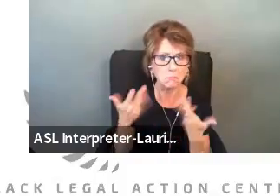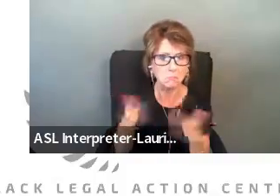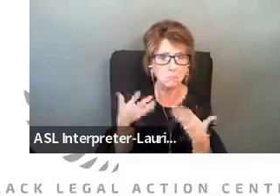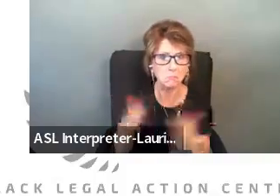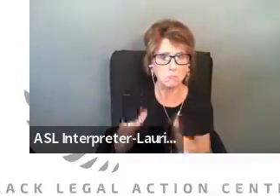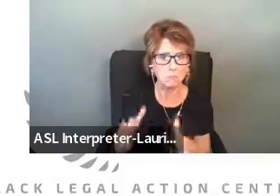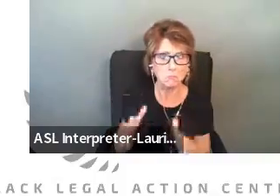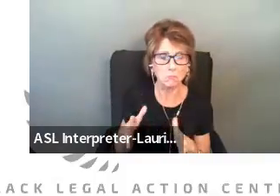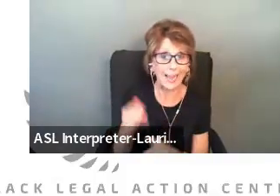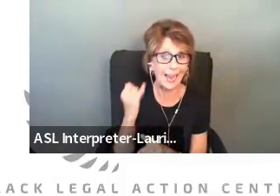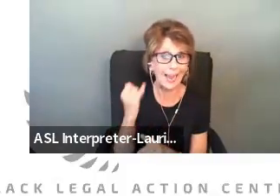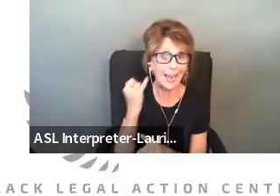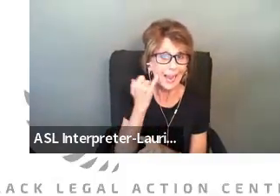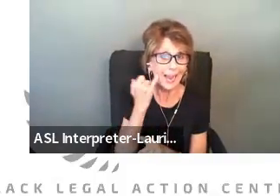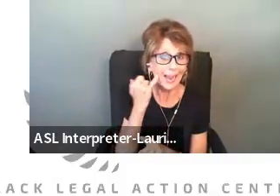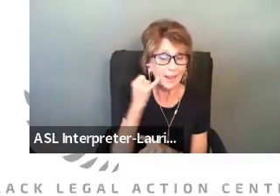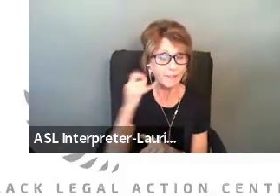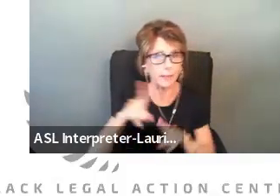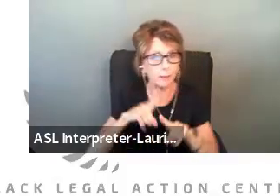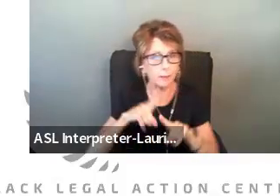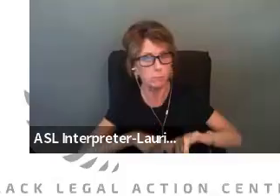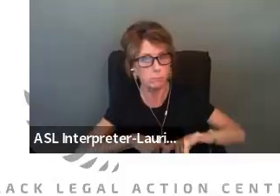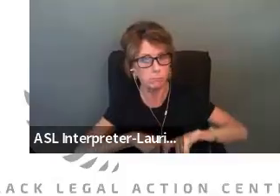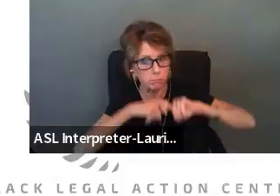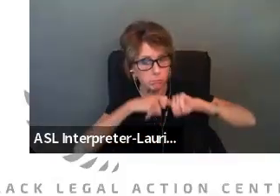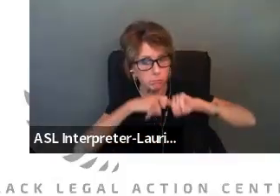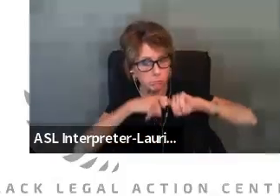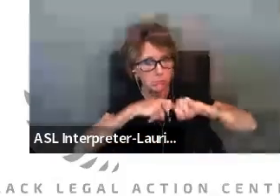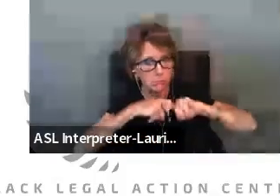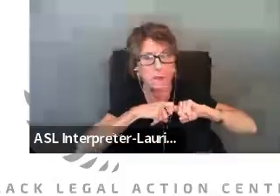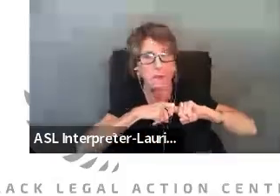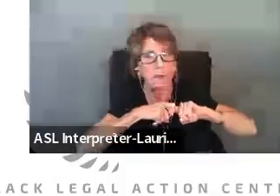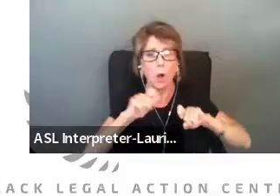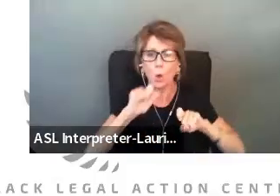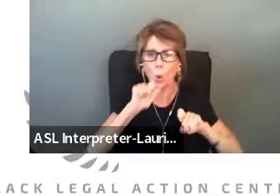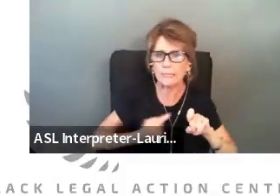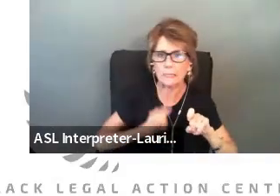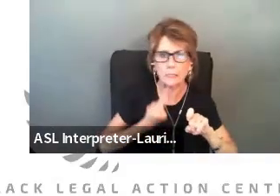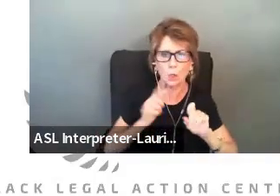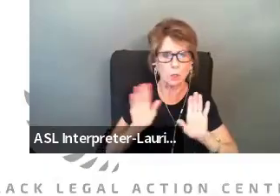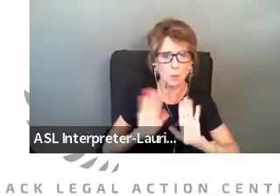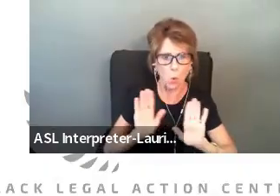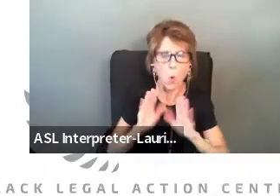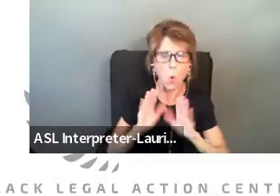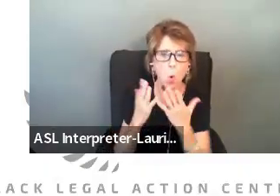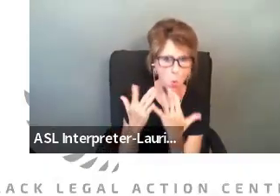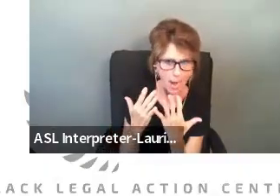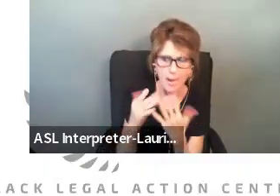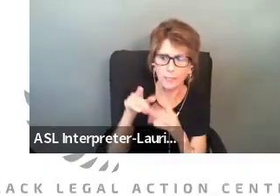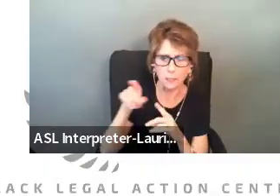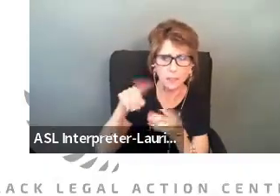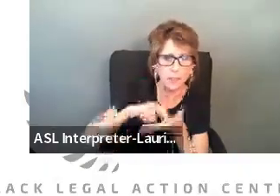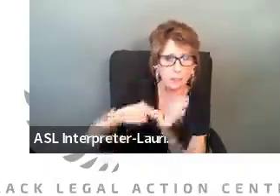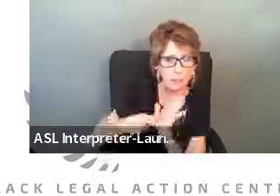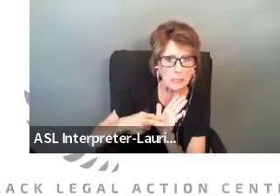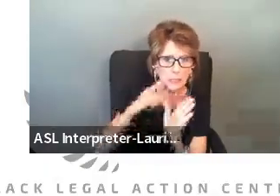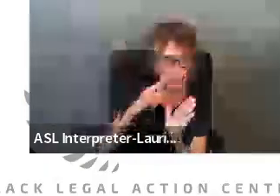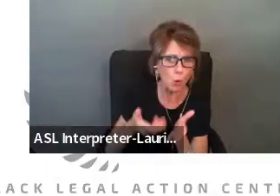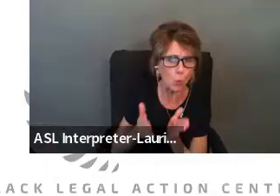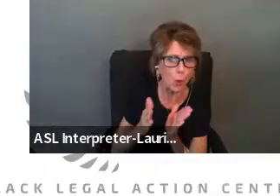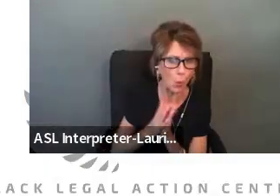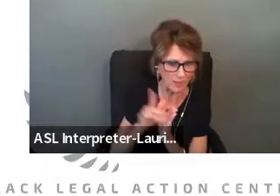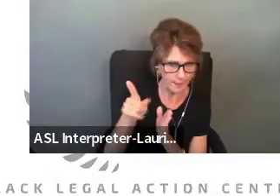it that the landlord has denied or is questioning the authenticity, quote unquote, of